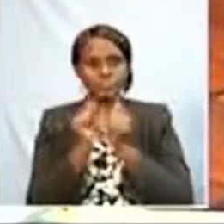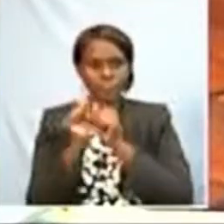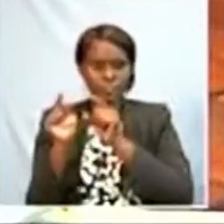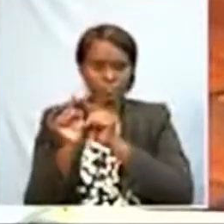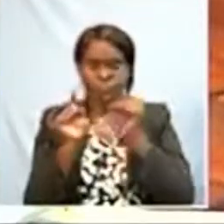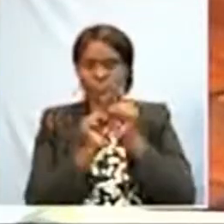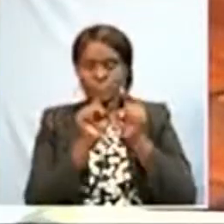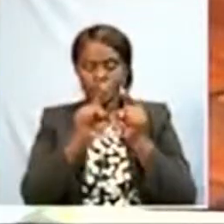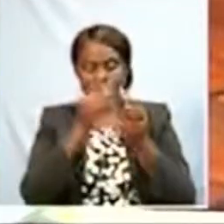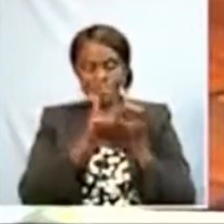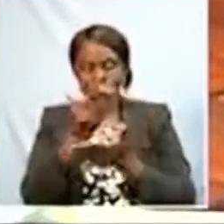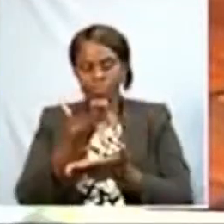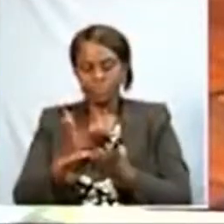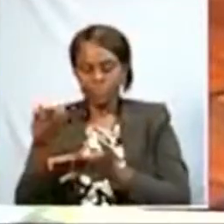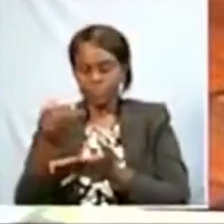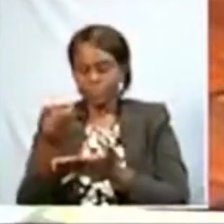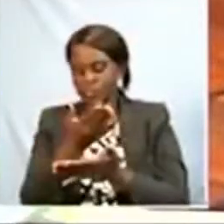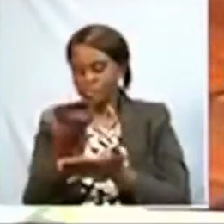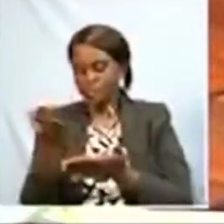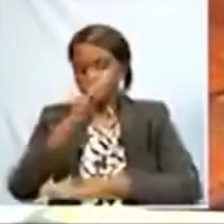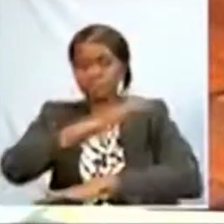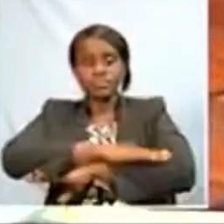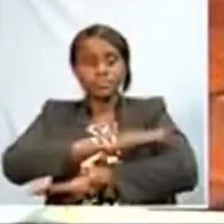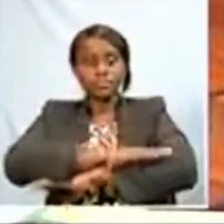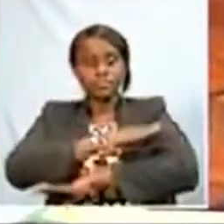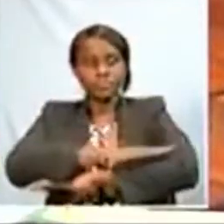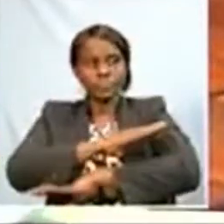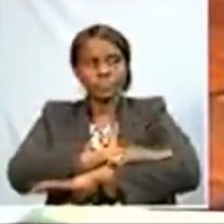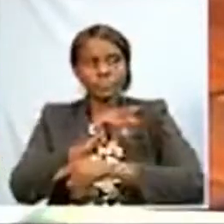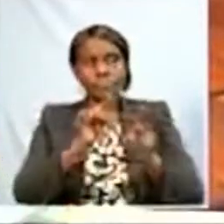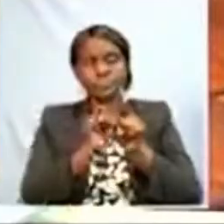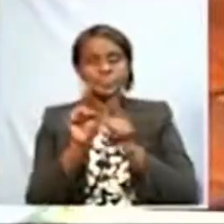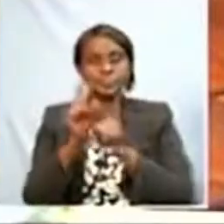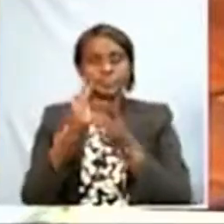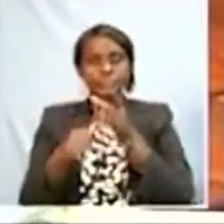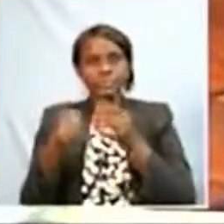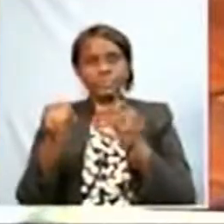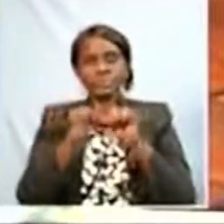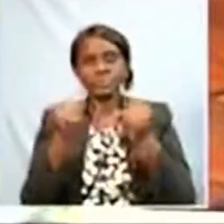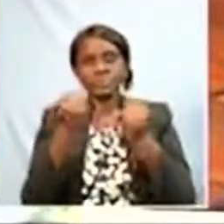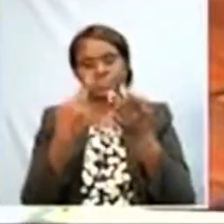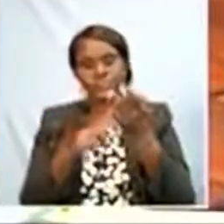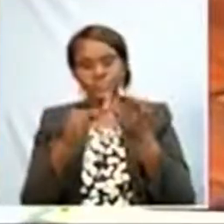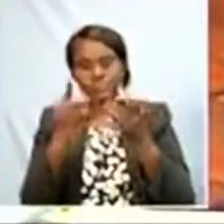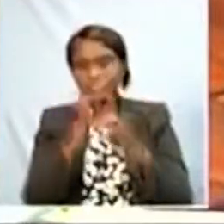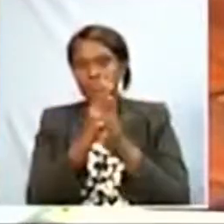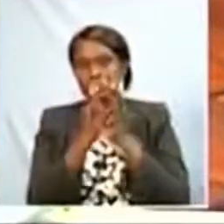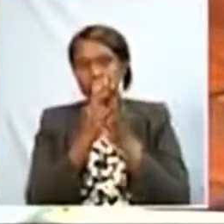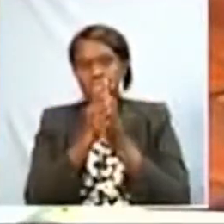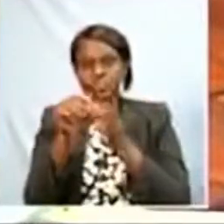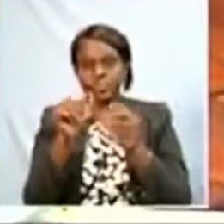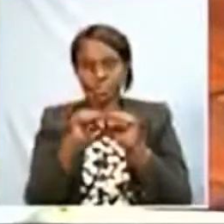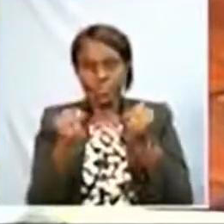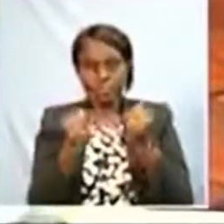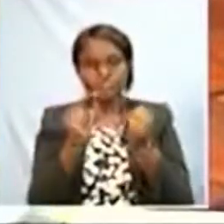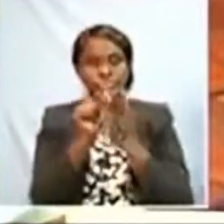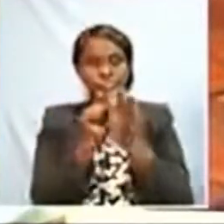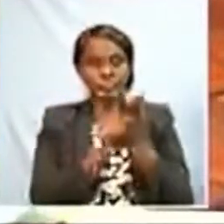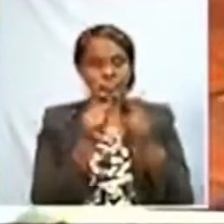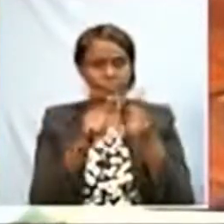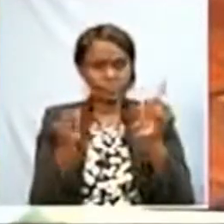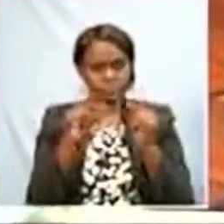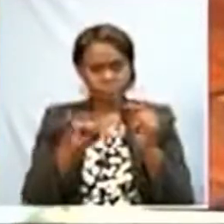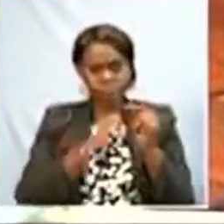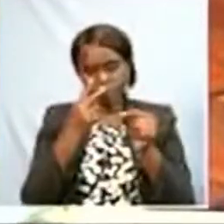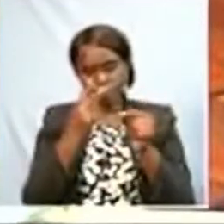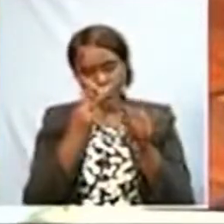the procurement of desks also defaulted, the contractor defaulted. But when we